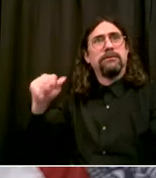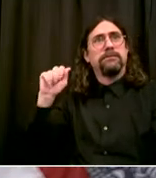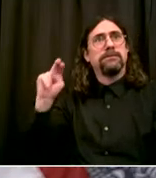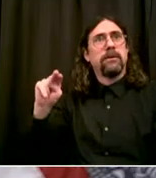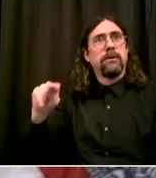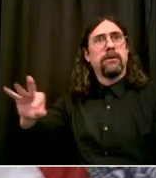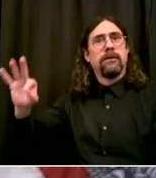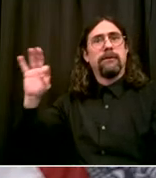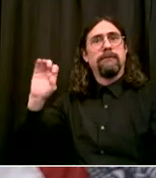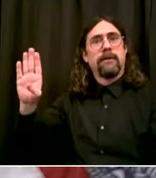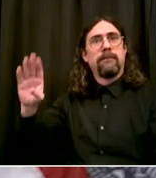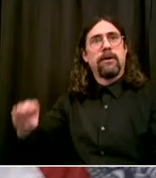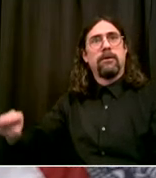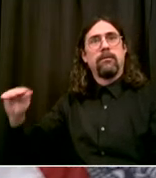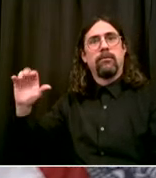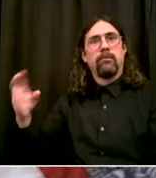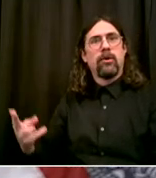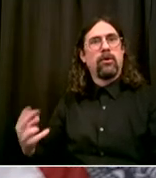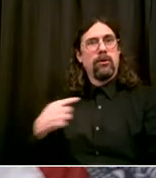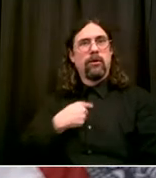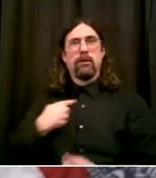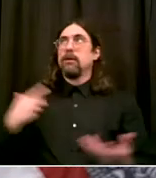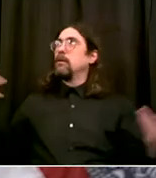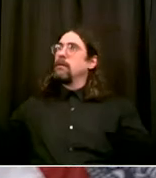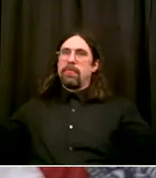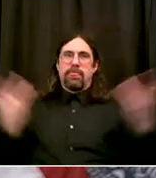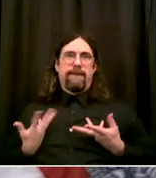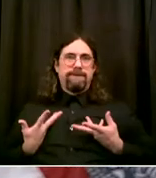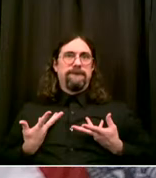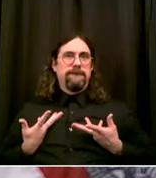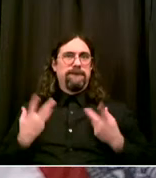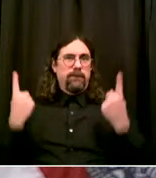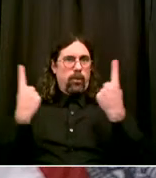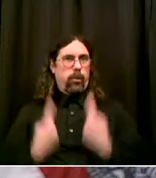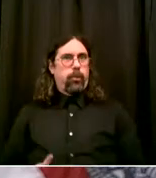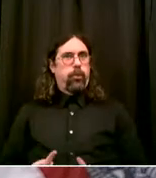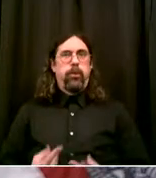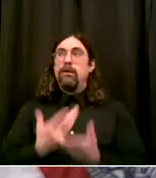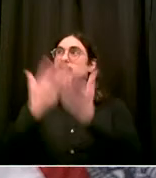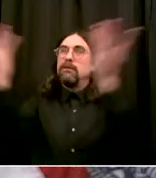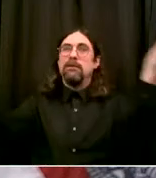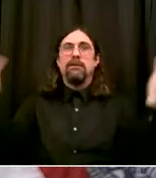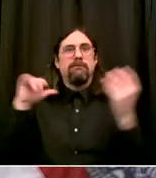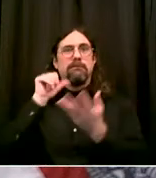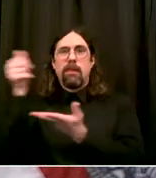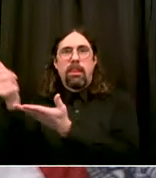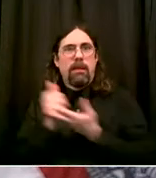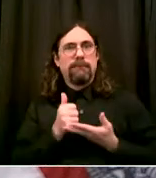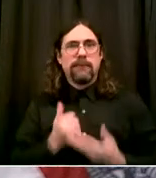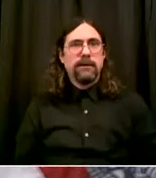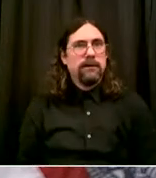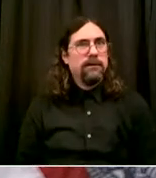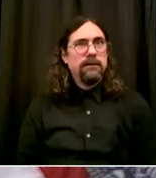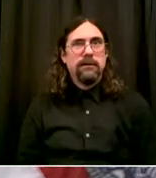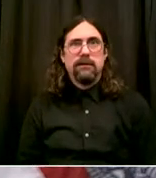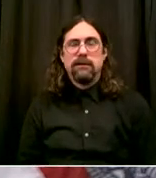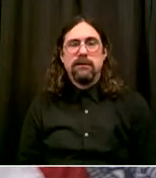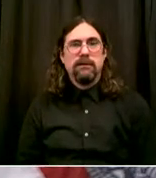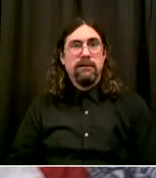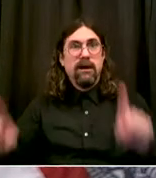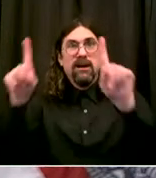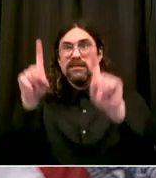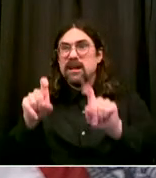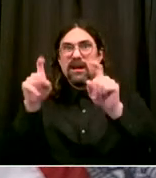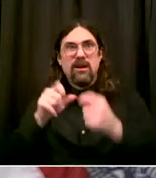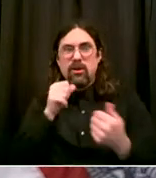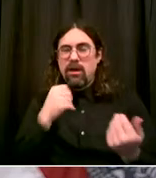city. We did not have testing capacity from the federal government. We did not have PPE from the federal government. We were left